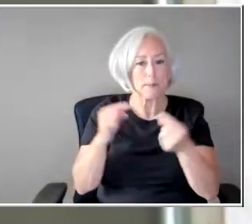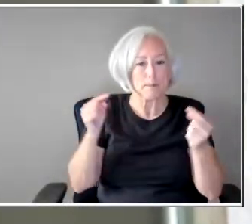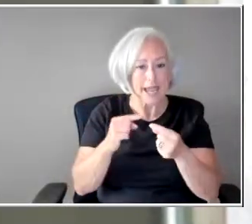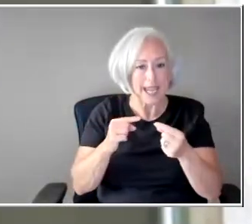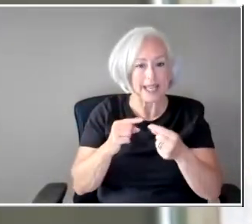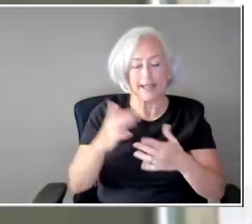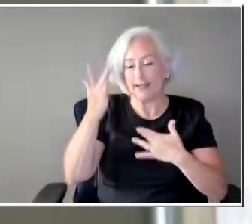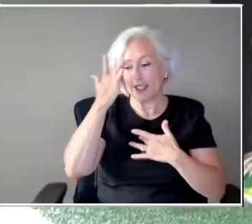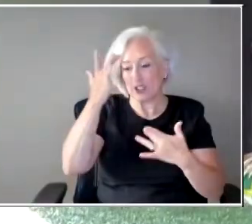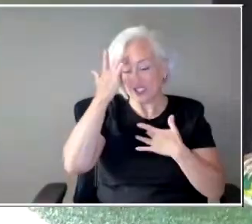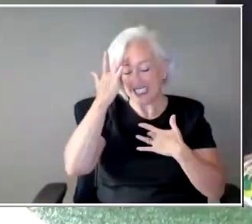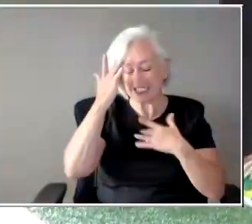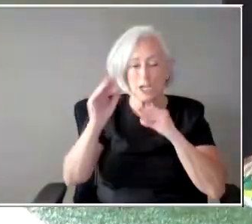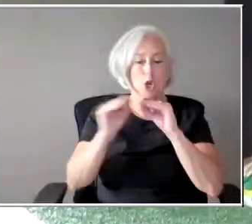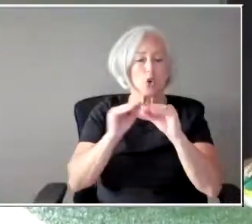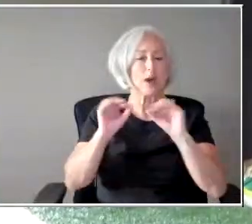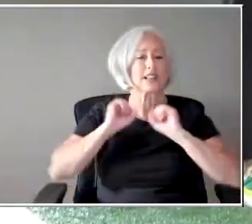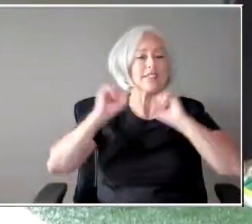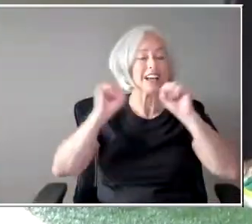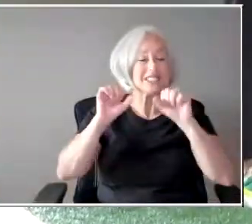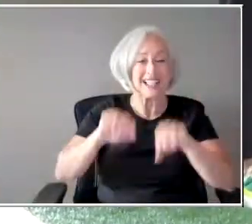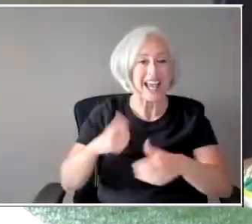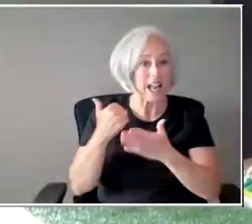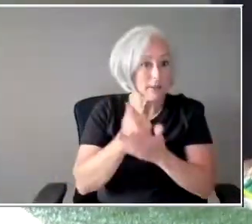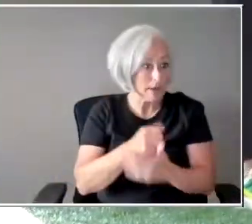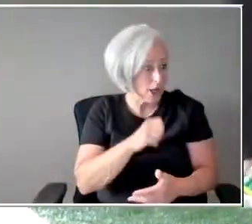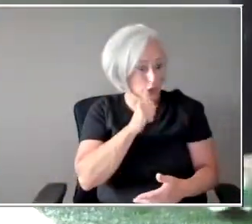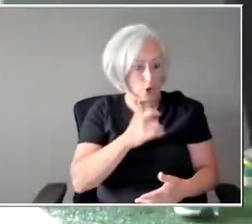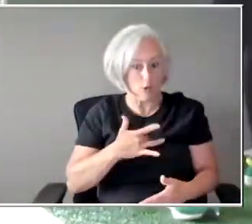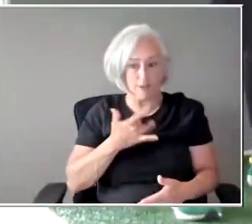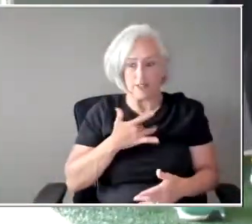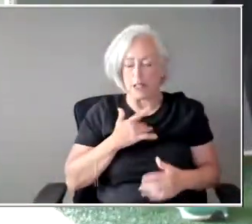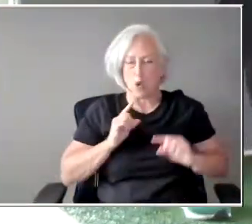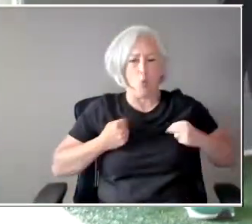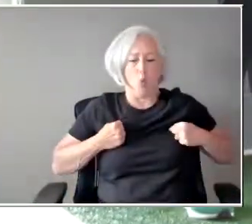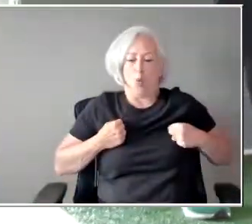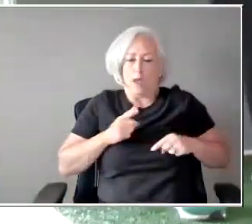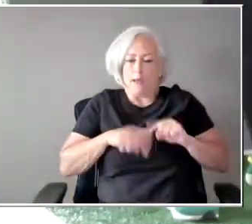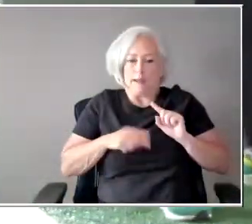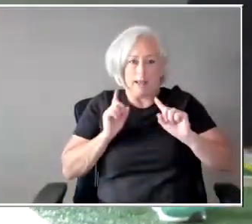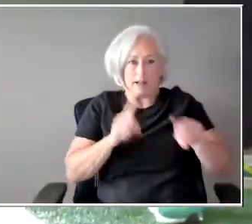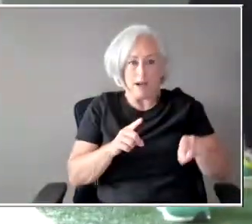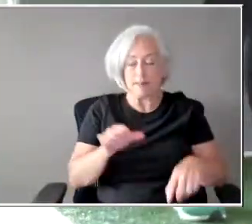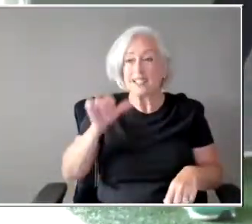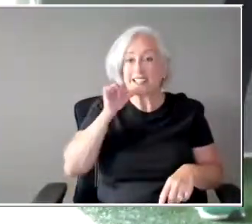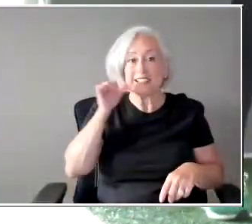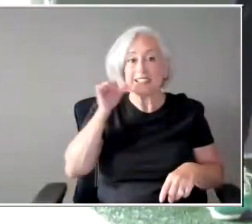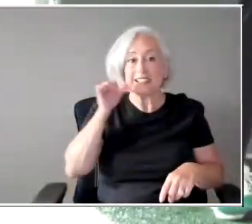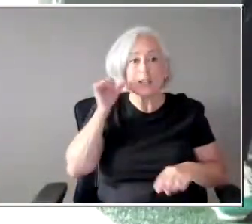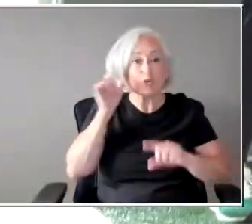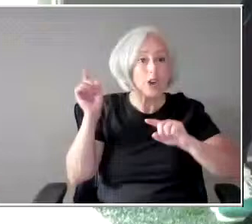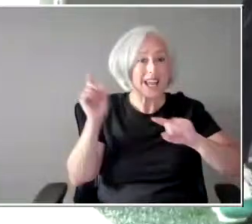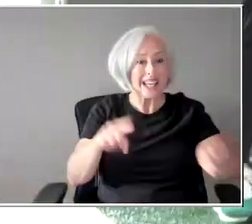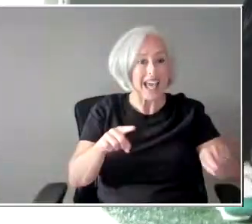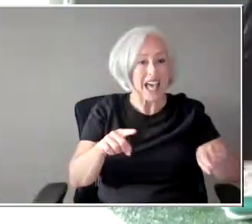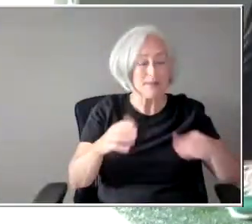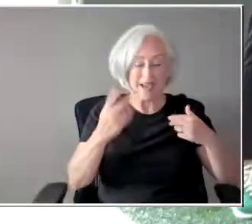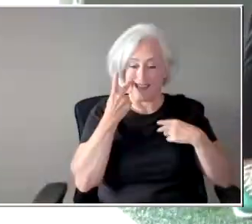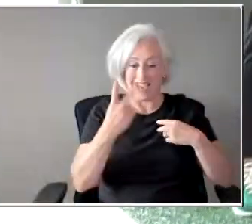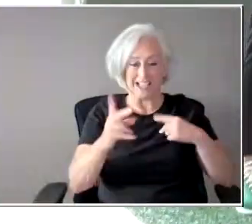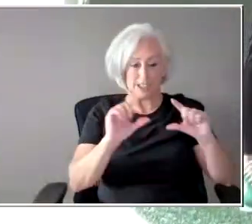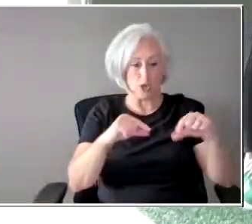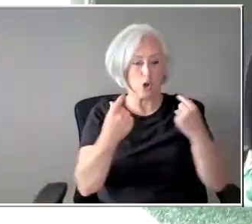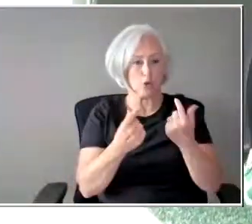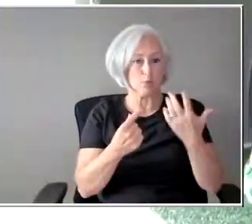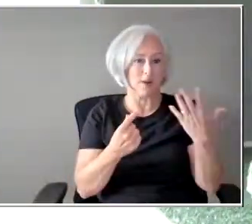anybody. Well, and don't be intimidated to come here, because yesterday I was in here and we walked in and there was like a group of like 5-6 guys in their